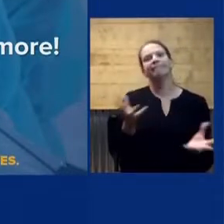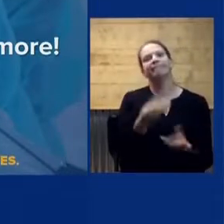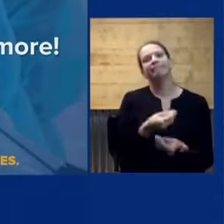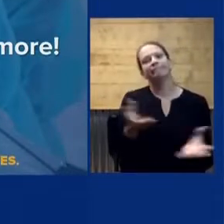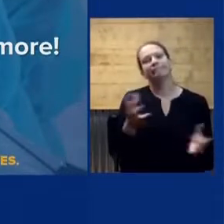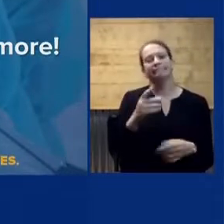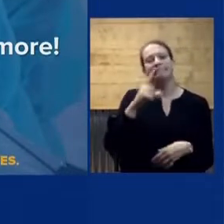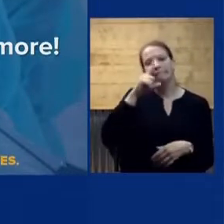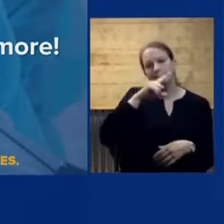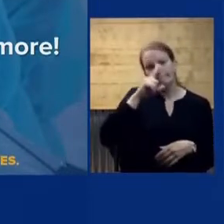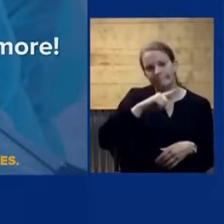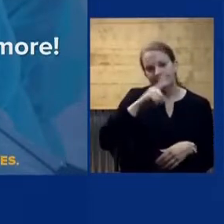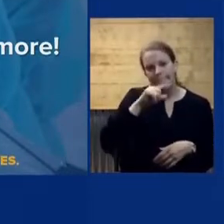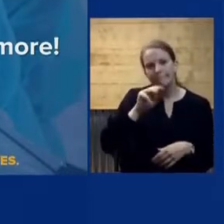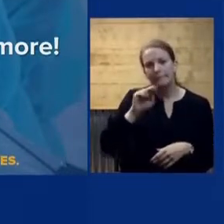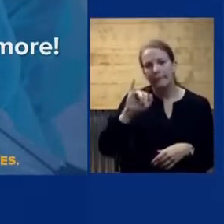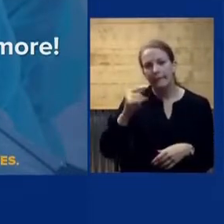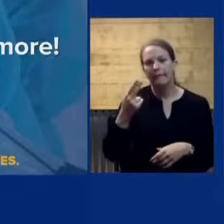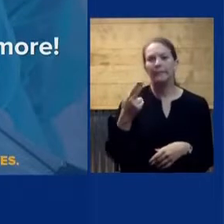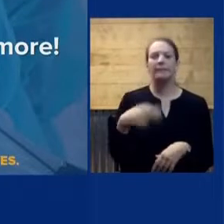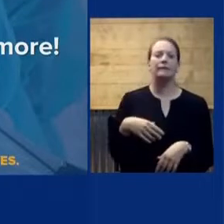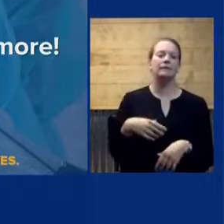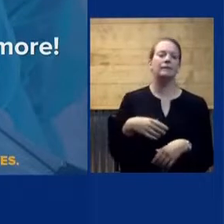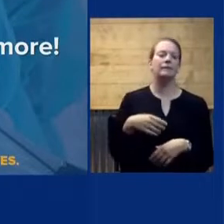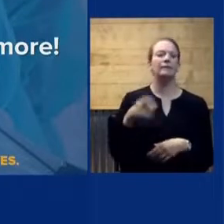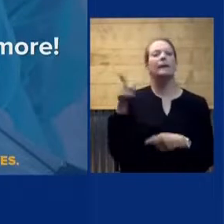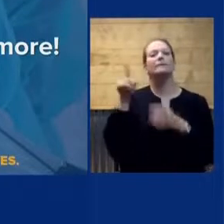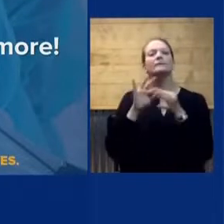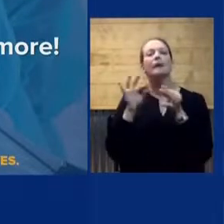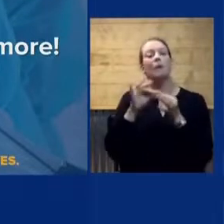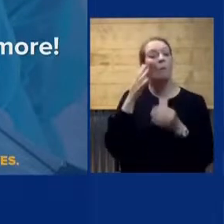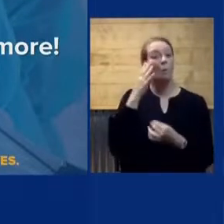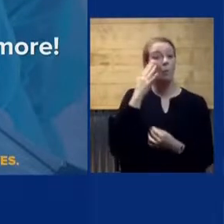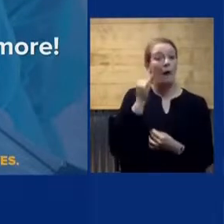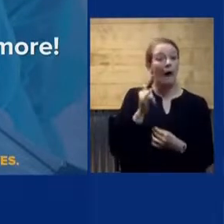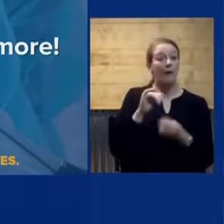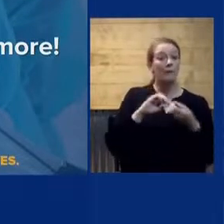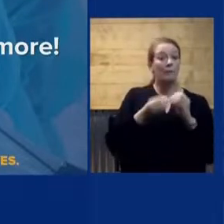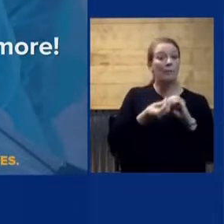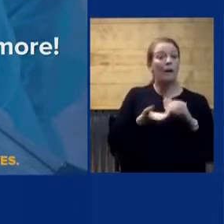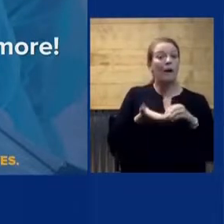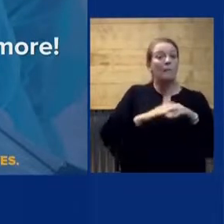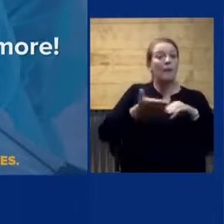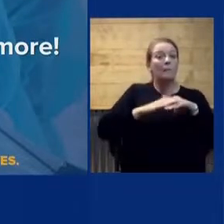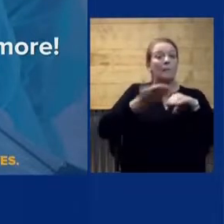and the federal government says, well, the cases are going up because we are testing more.